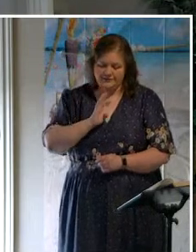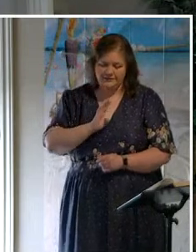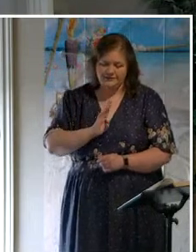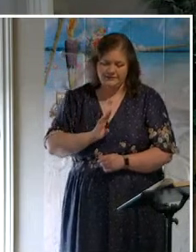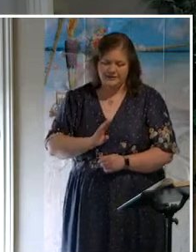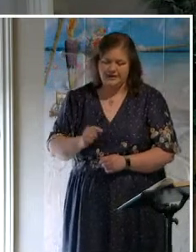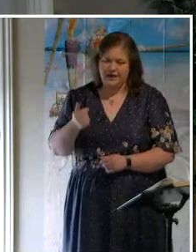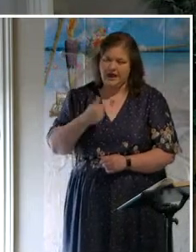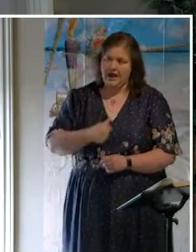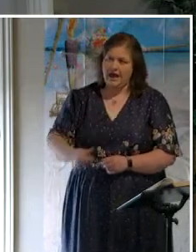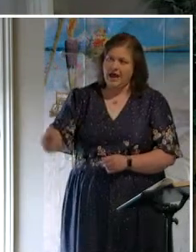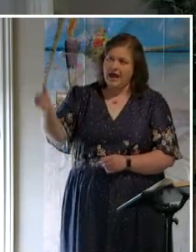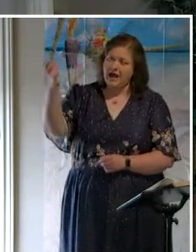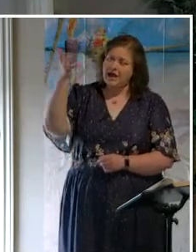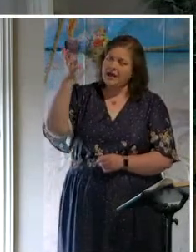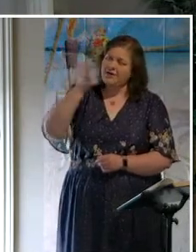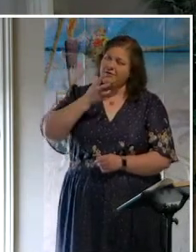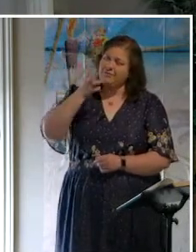God, I am